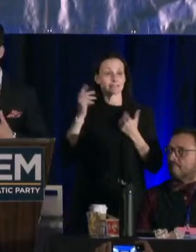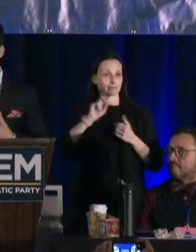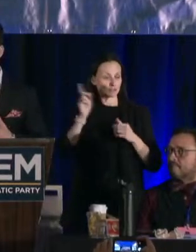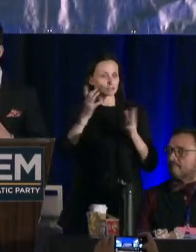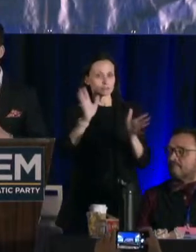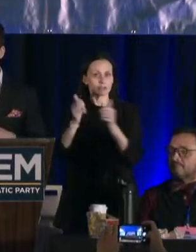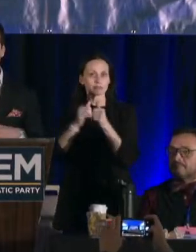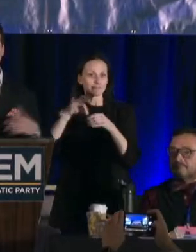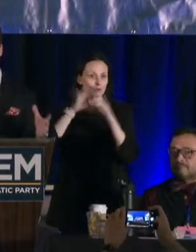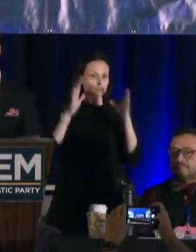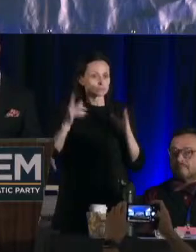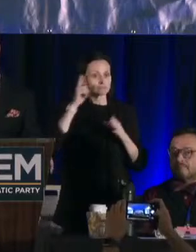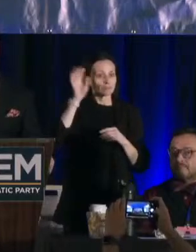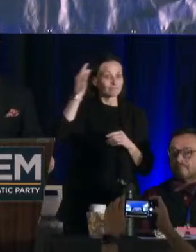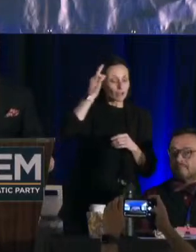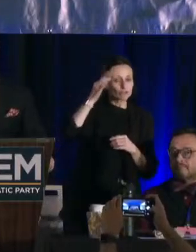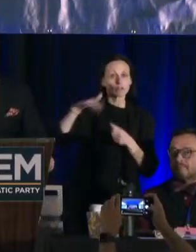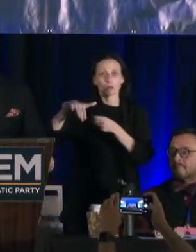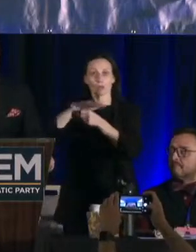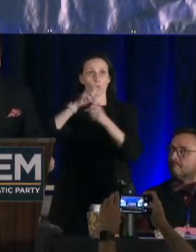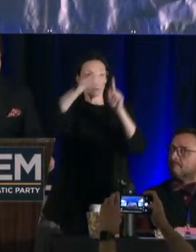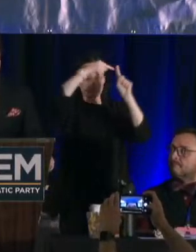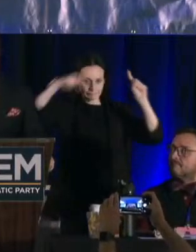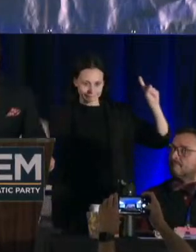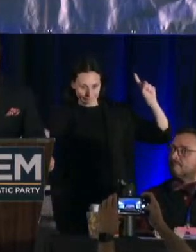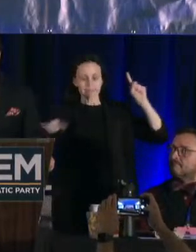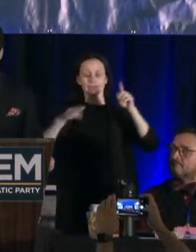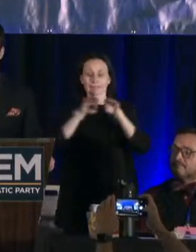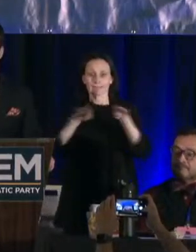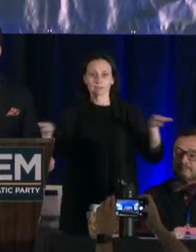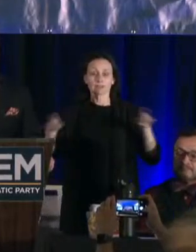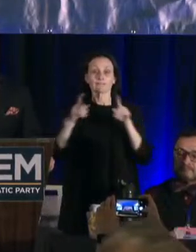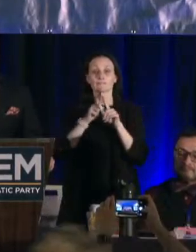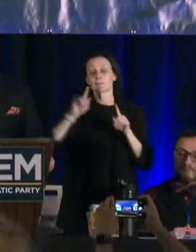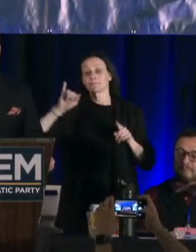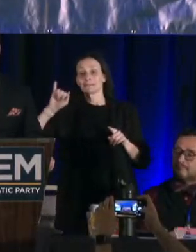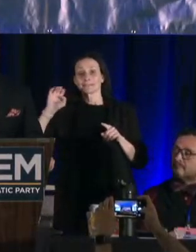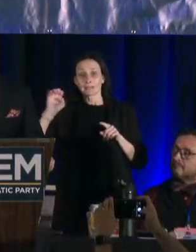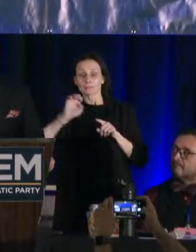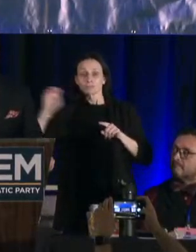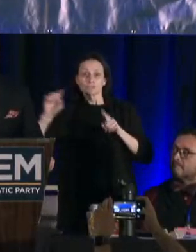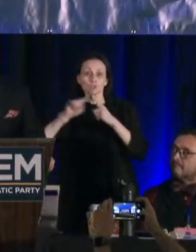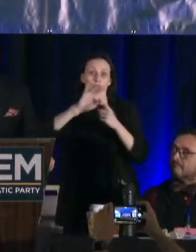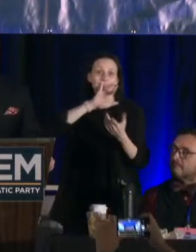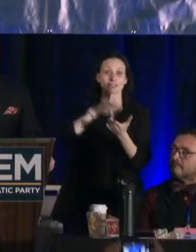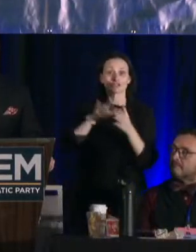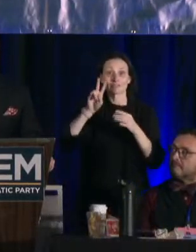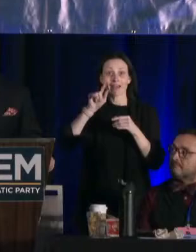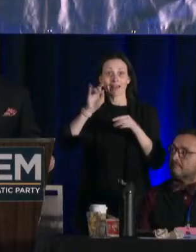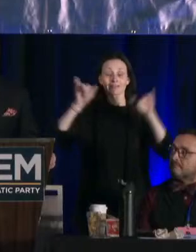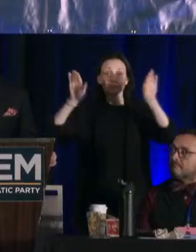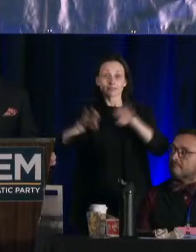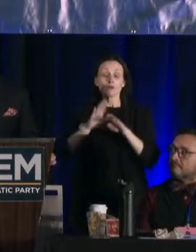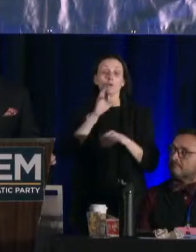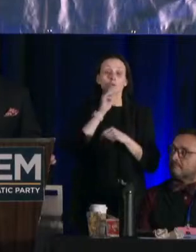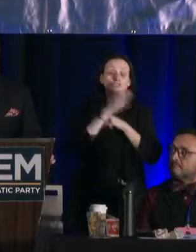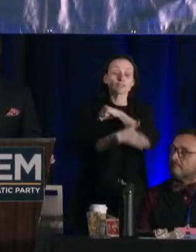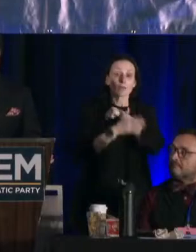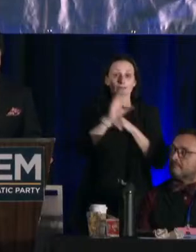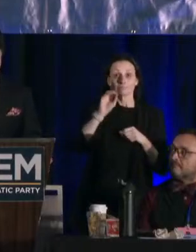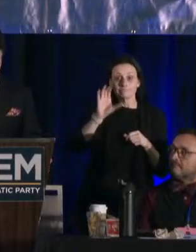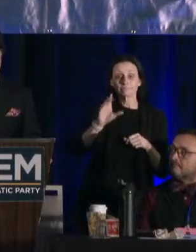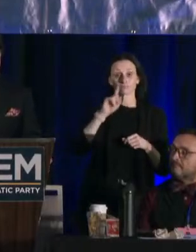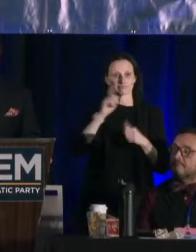to voters from the federal to the local level, from the Inland Empire to the Central Valley to Orange County.